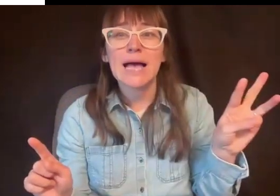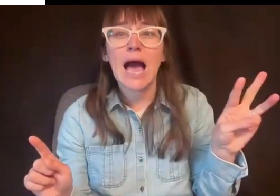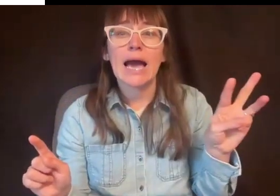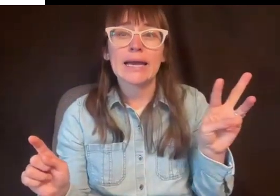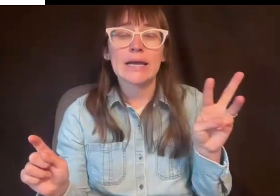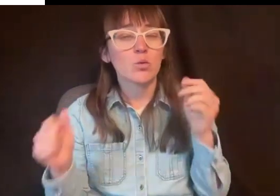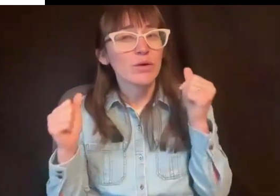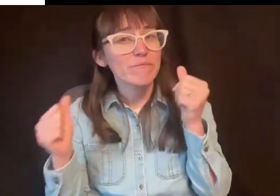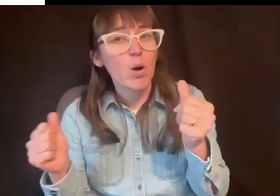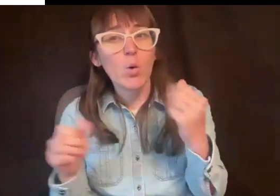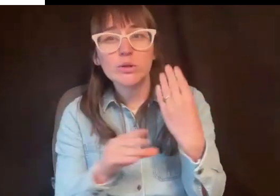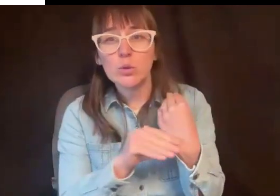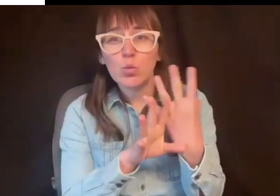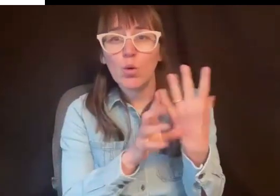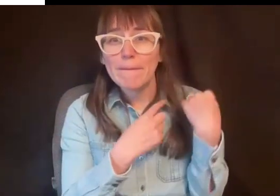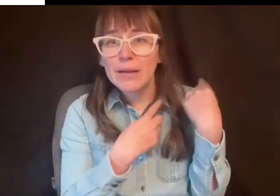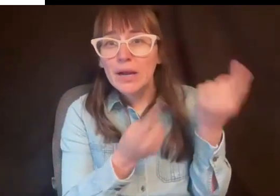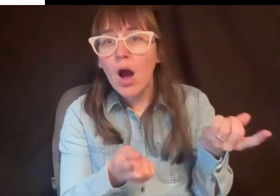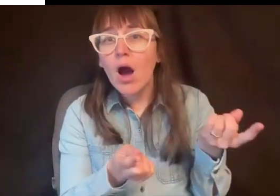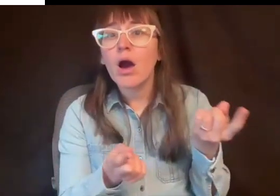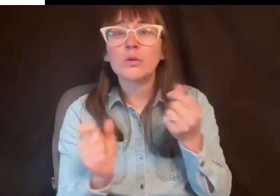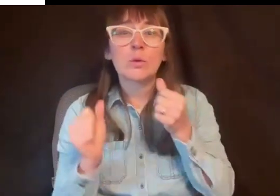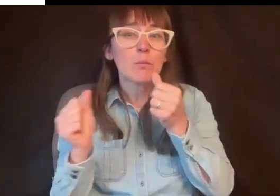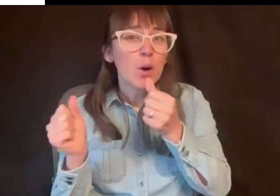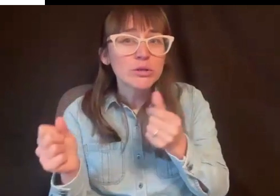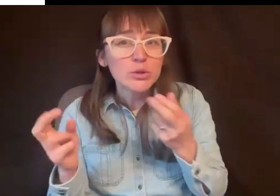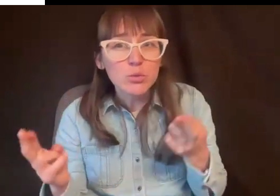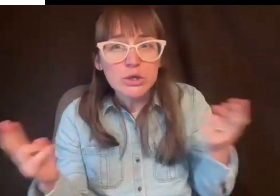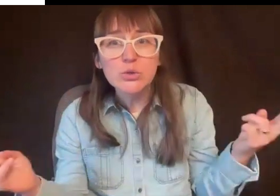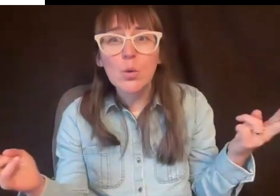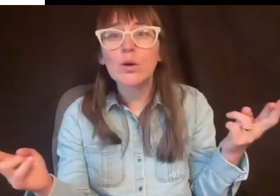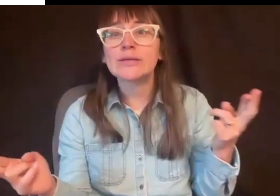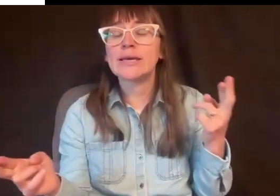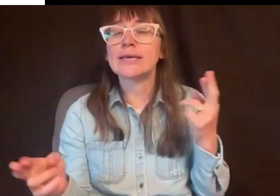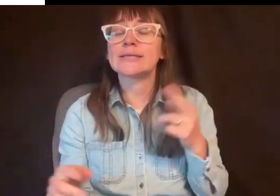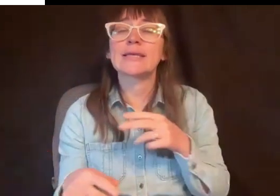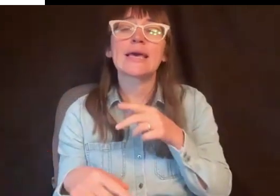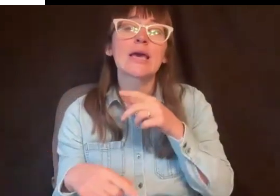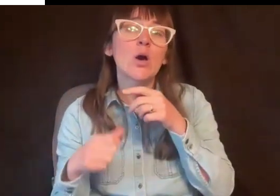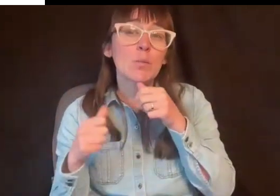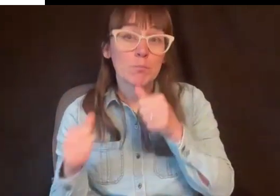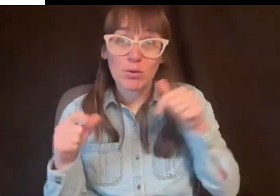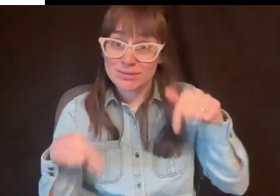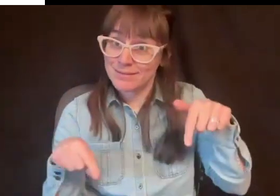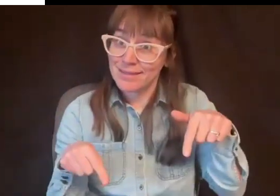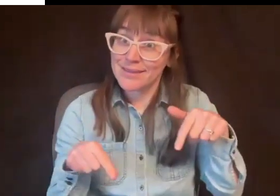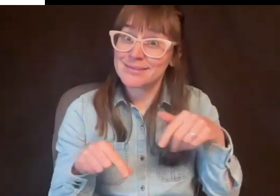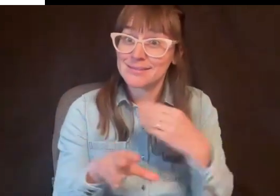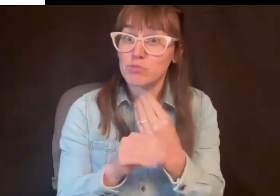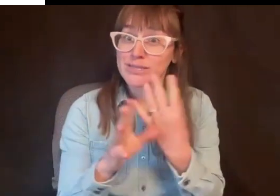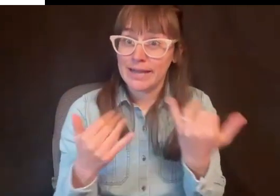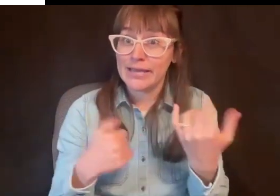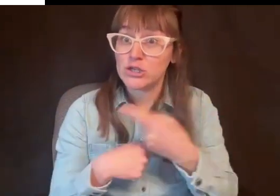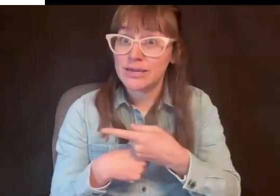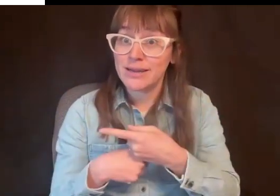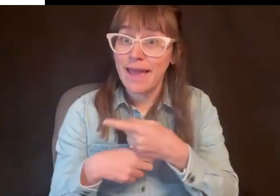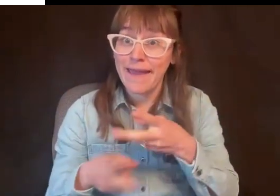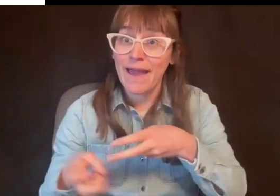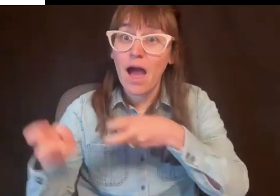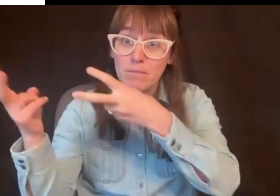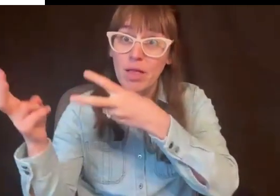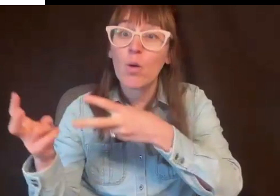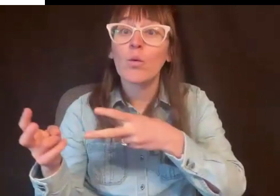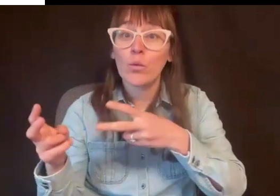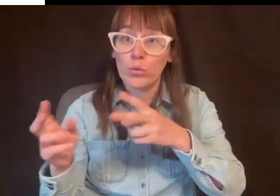posted webinars and other resources. This webpage is also where we will post this presentation as well as a recording